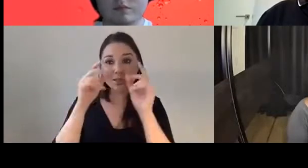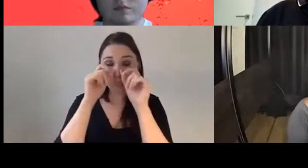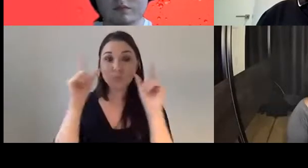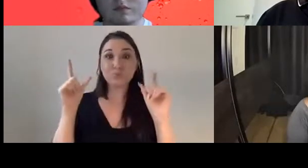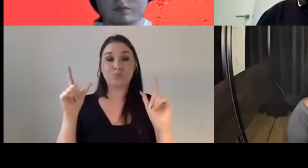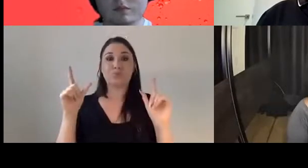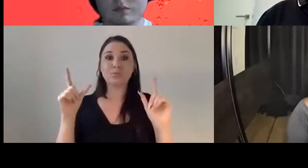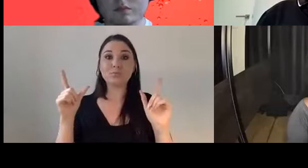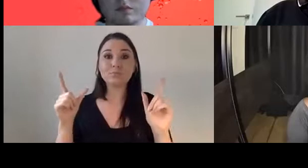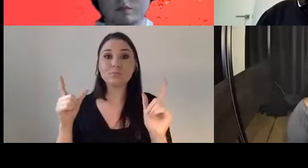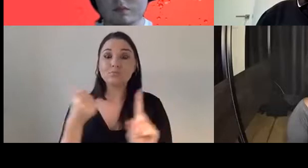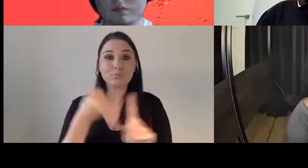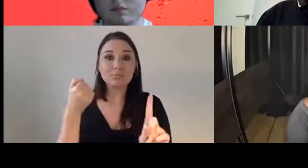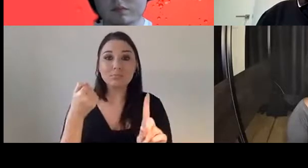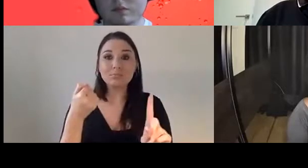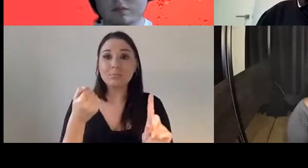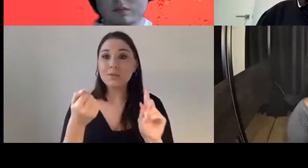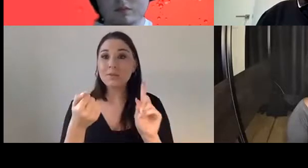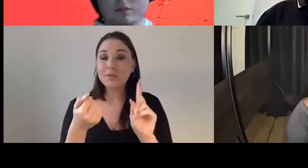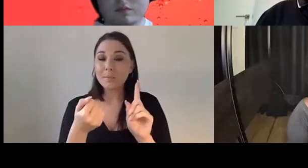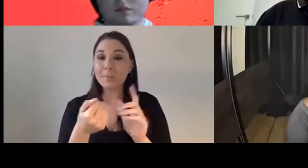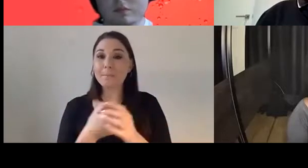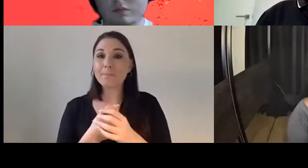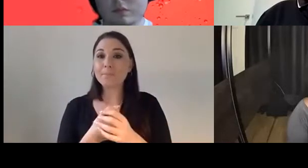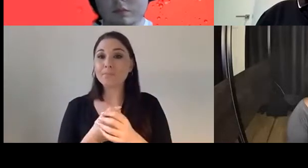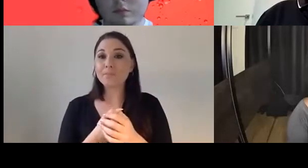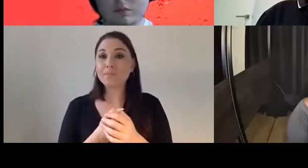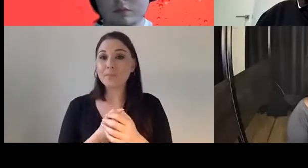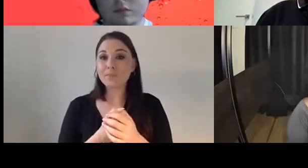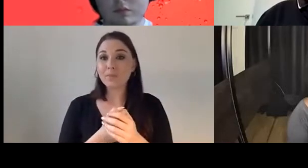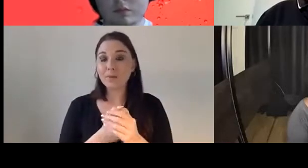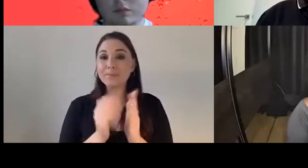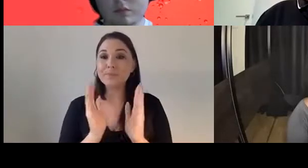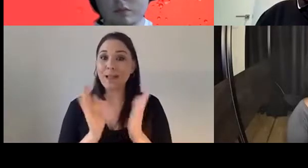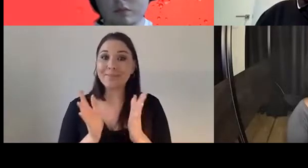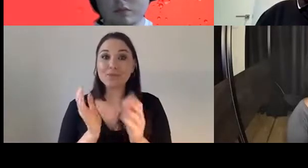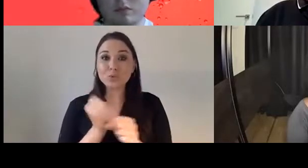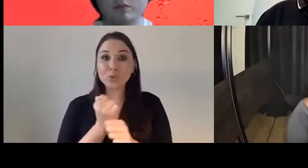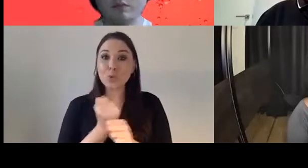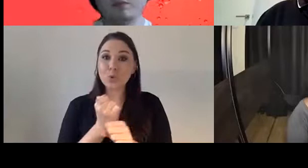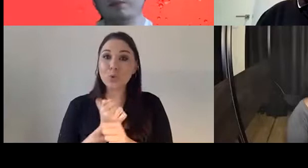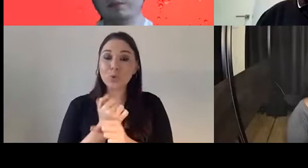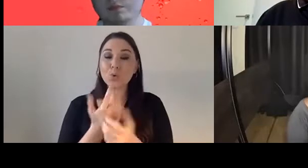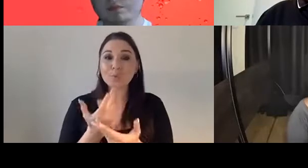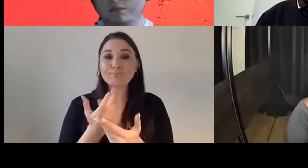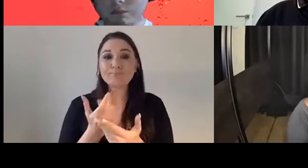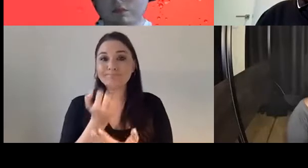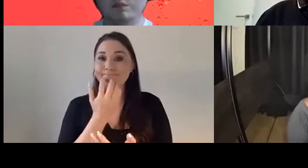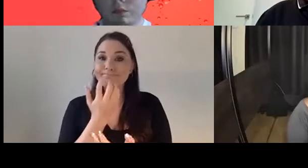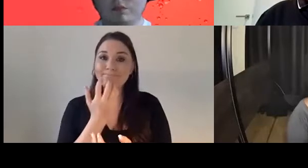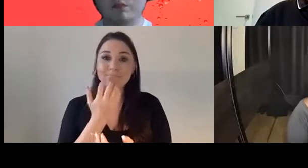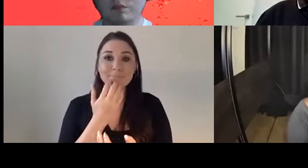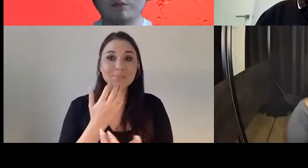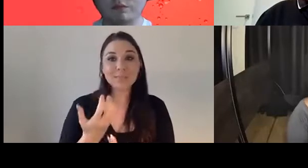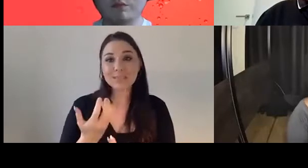And you sometimes have to do some payoffs. You have to